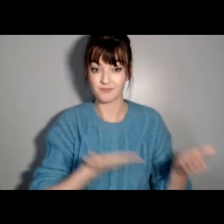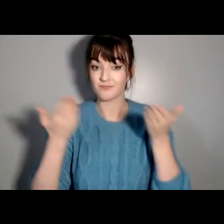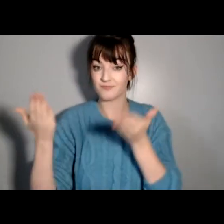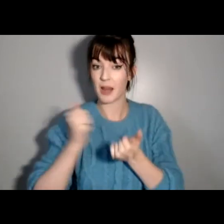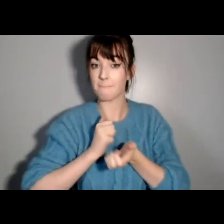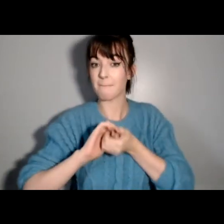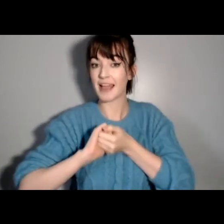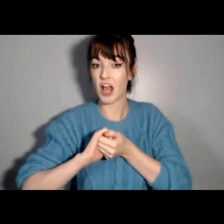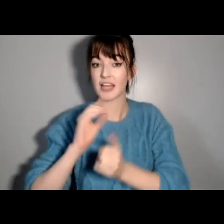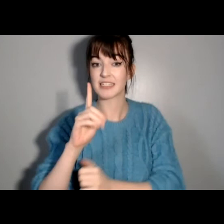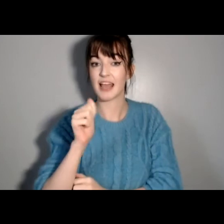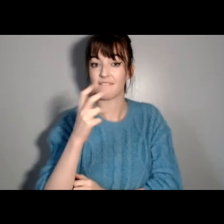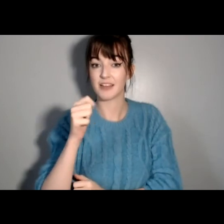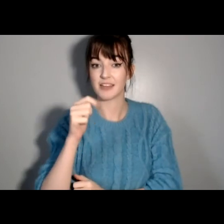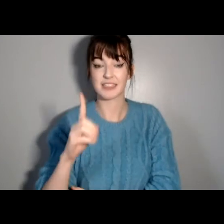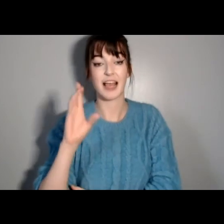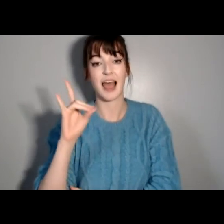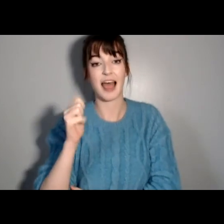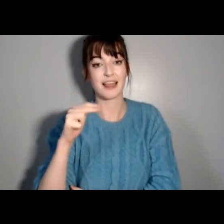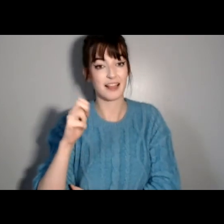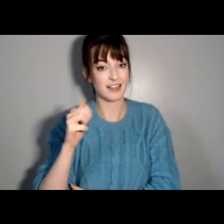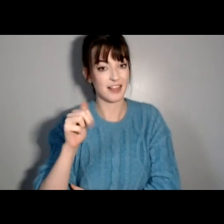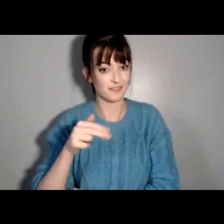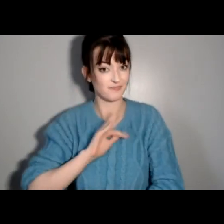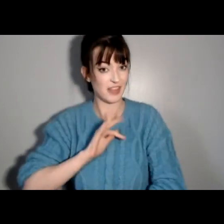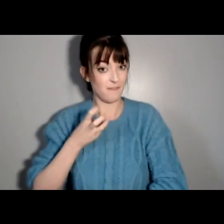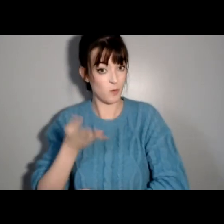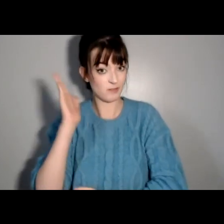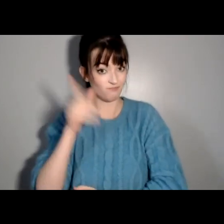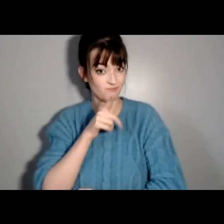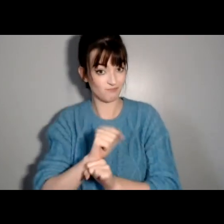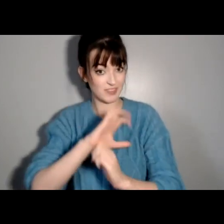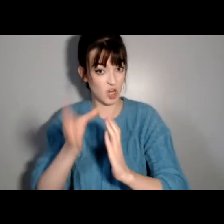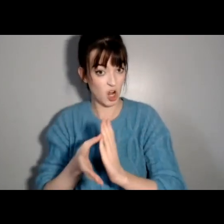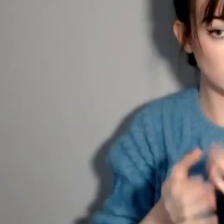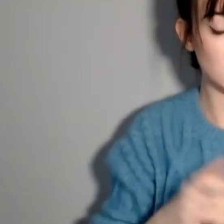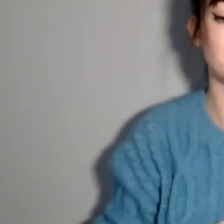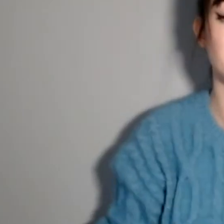colleague, David Hallinan, who will present on costs.